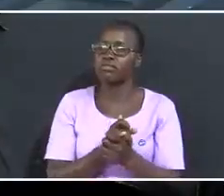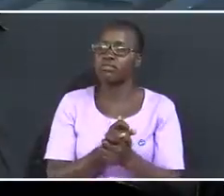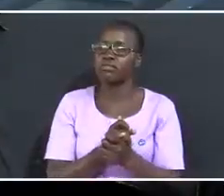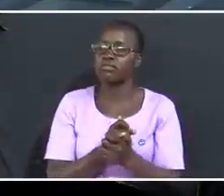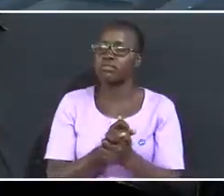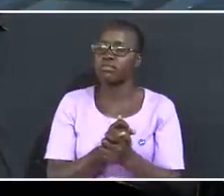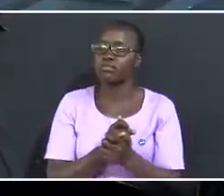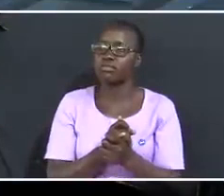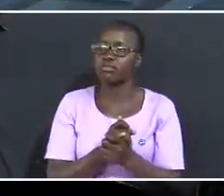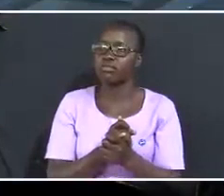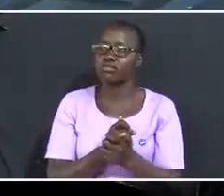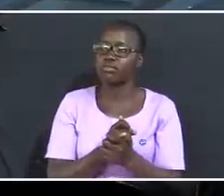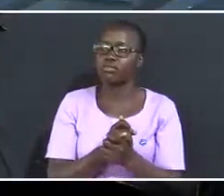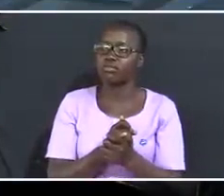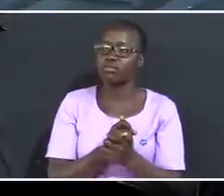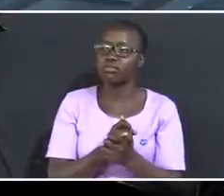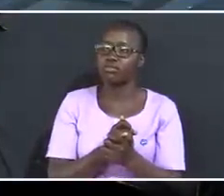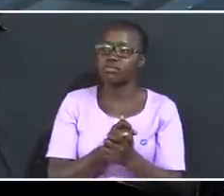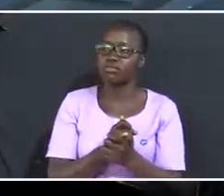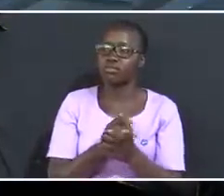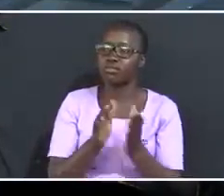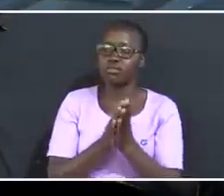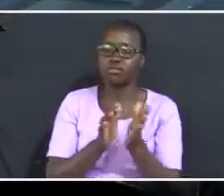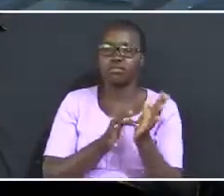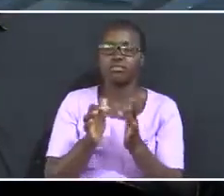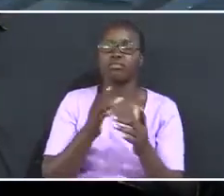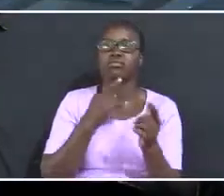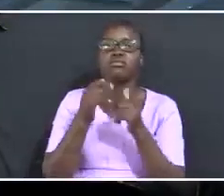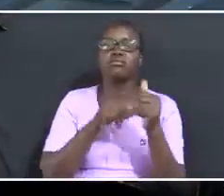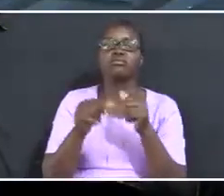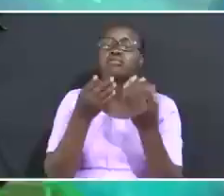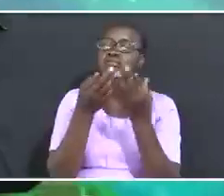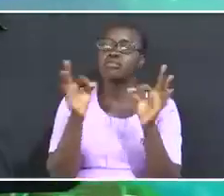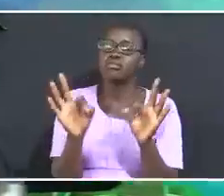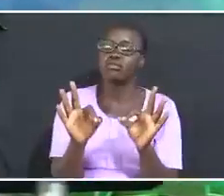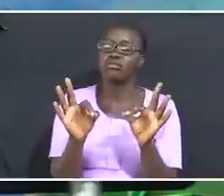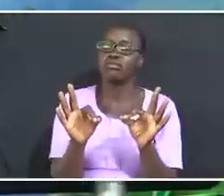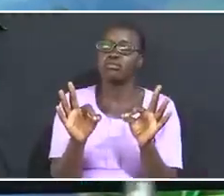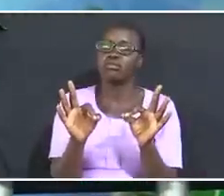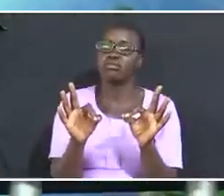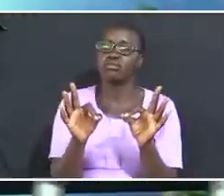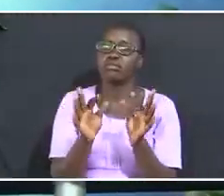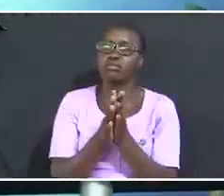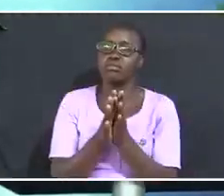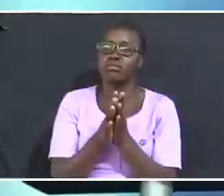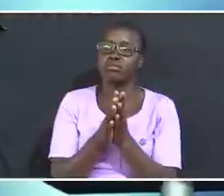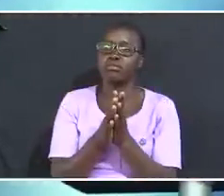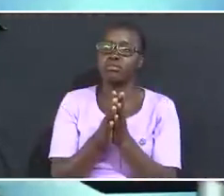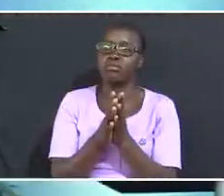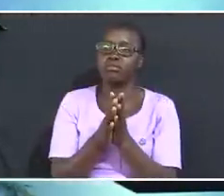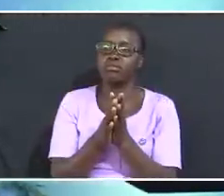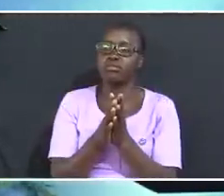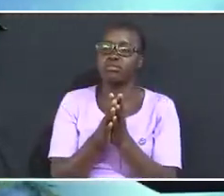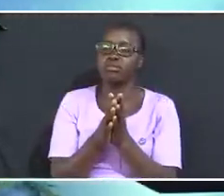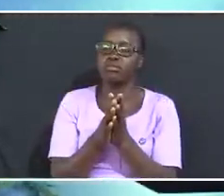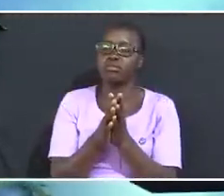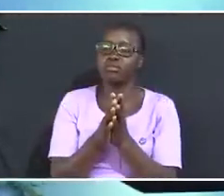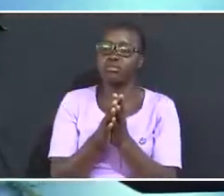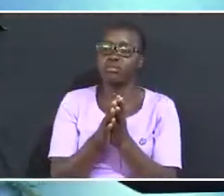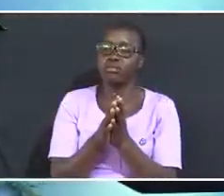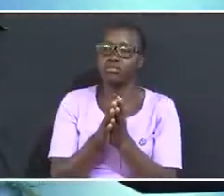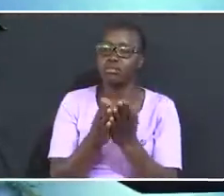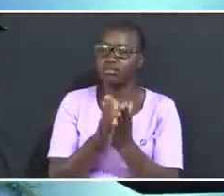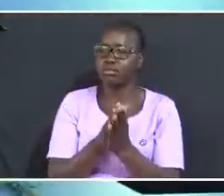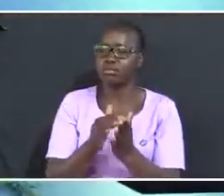That's how now he says, Jesus was talking about freedom. And they were saying, no, we are